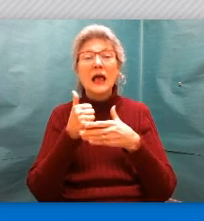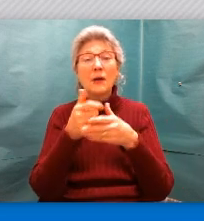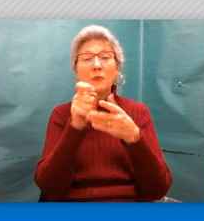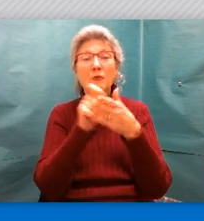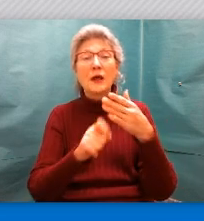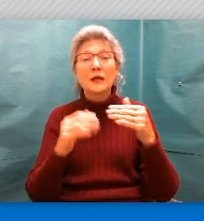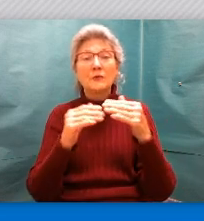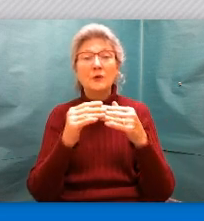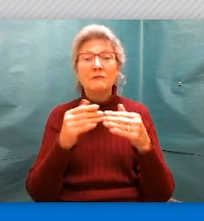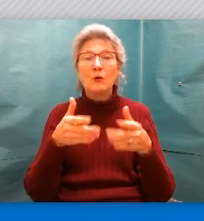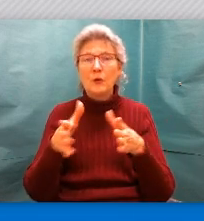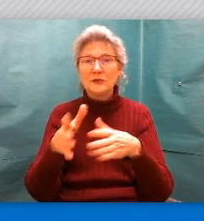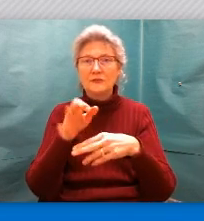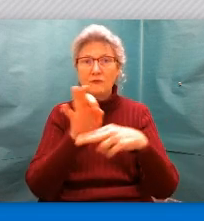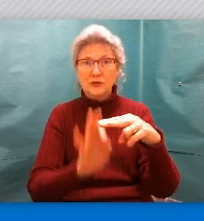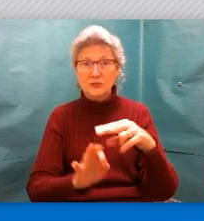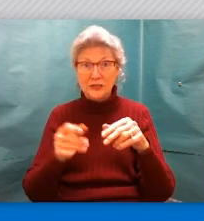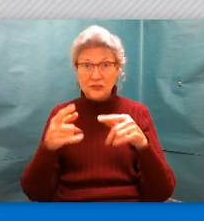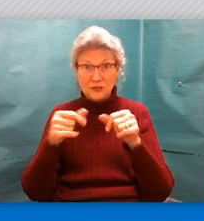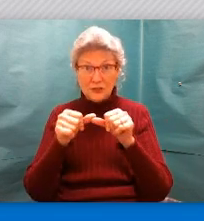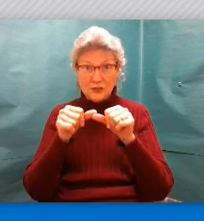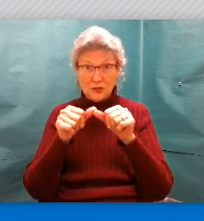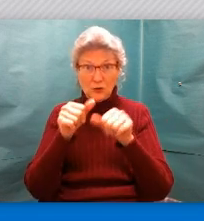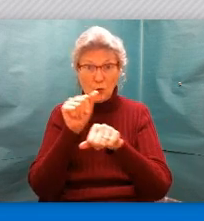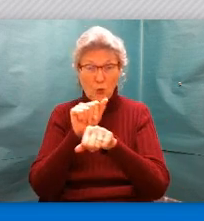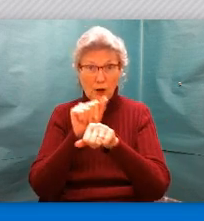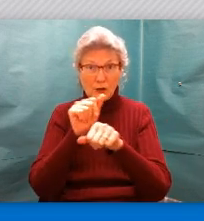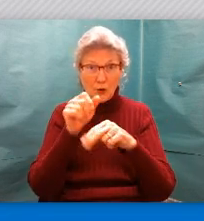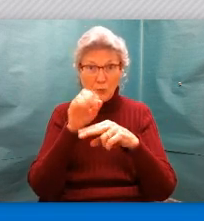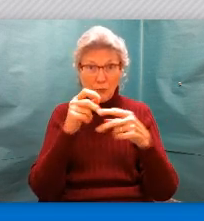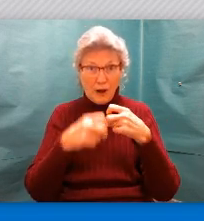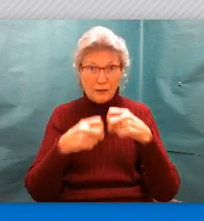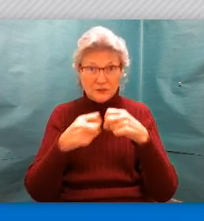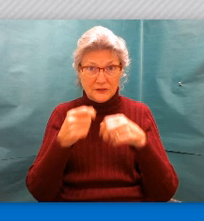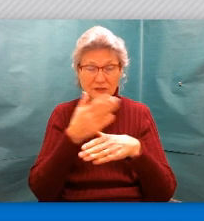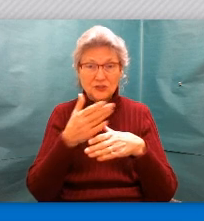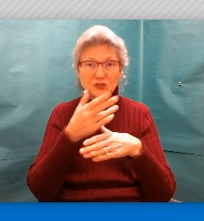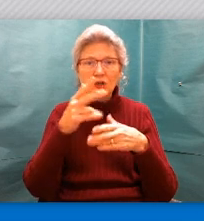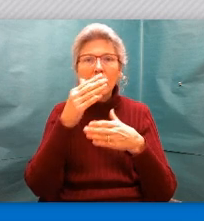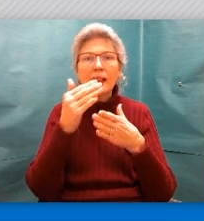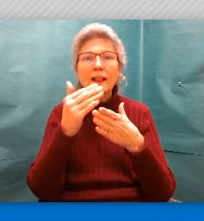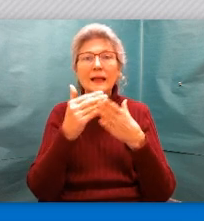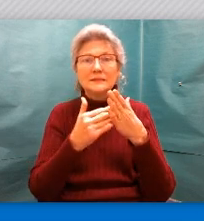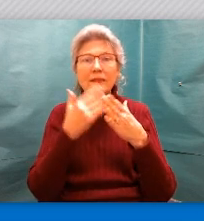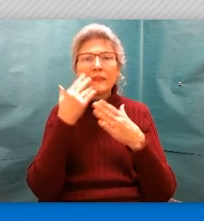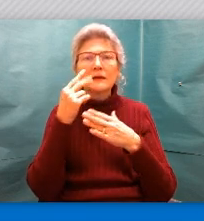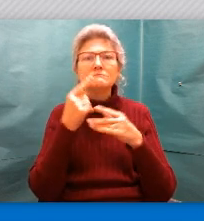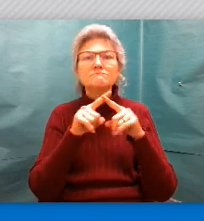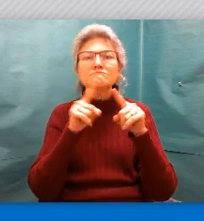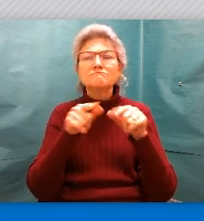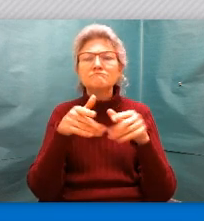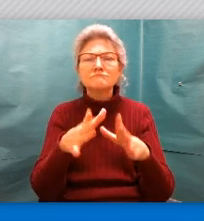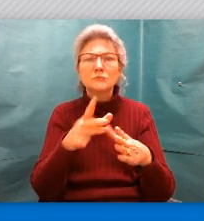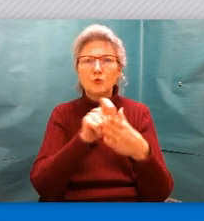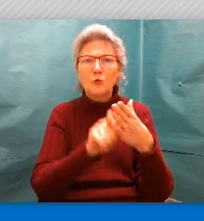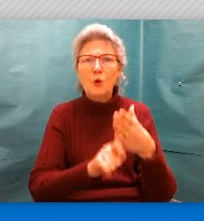you continue to work on your problems in this shared lesson, think about the different ways that we rewrote